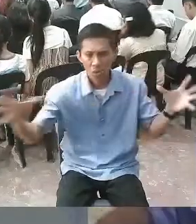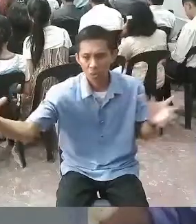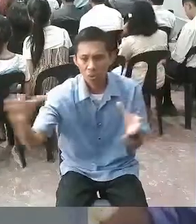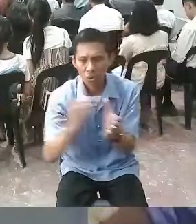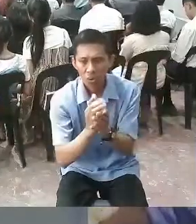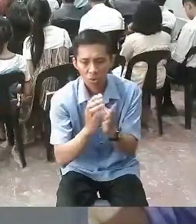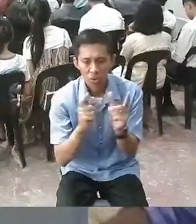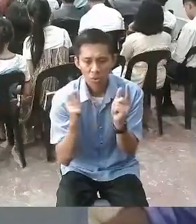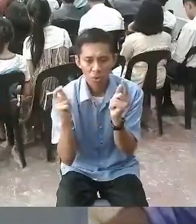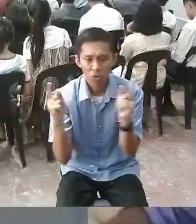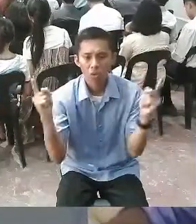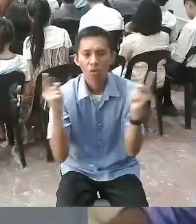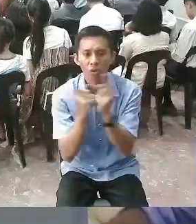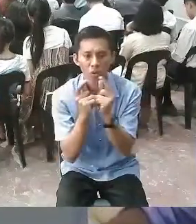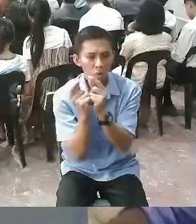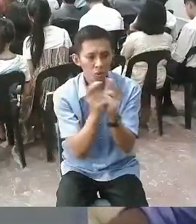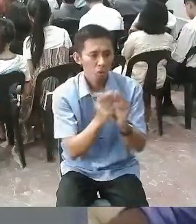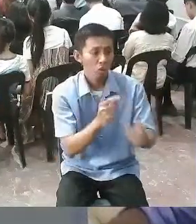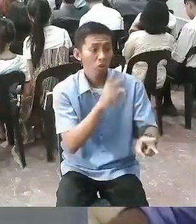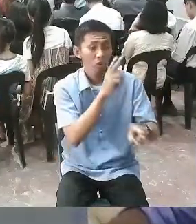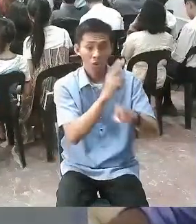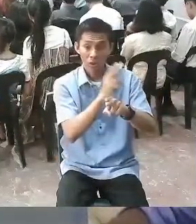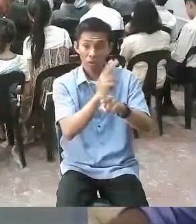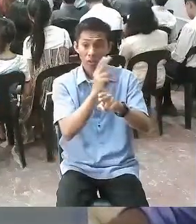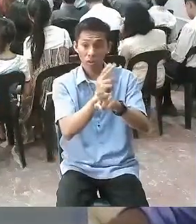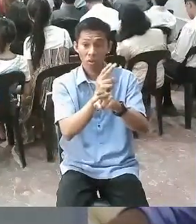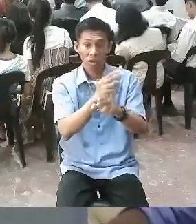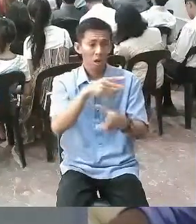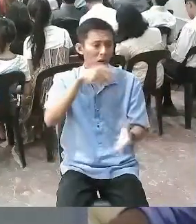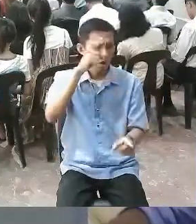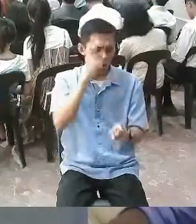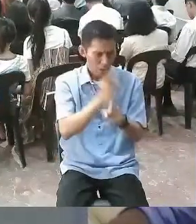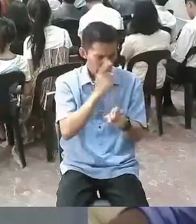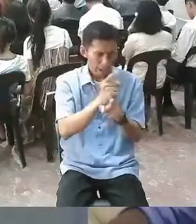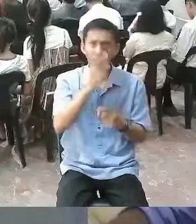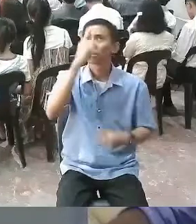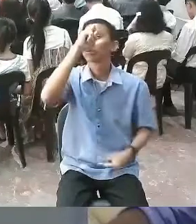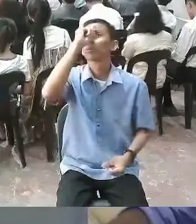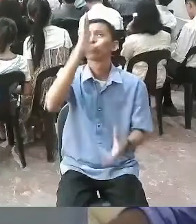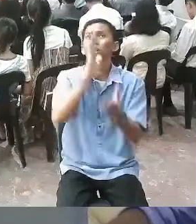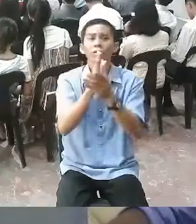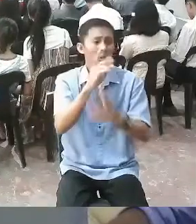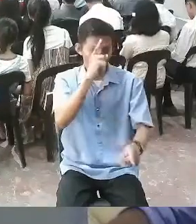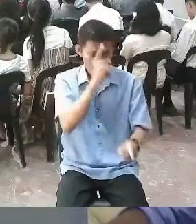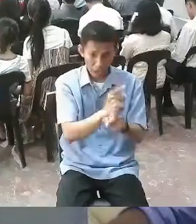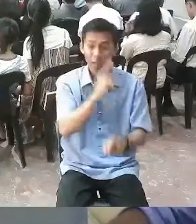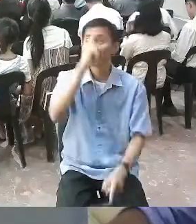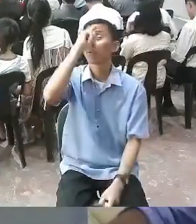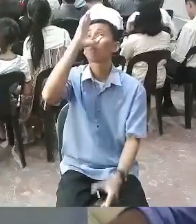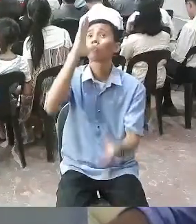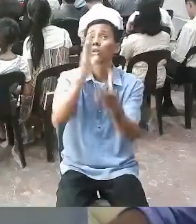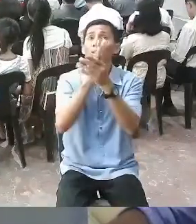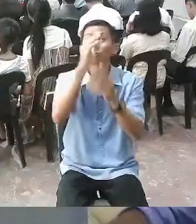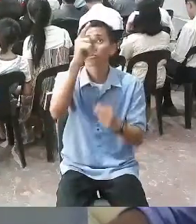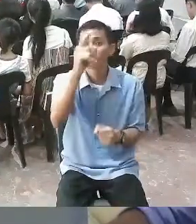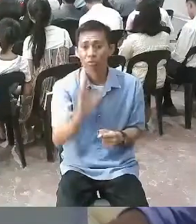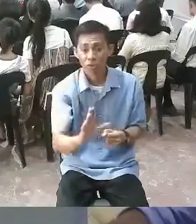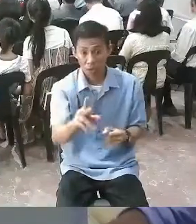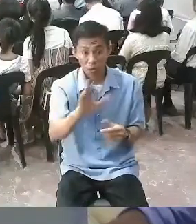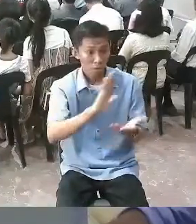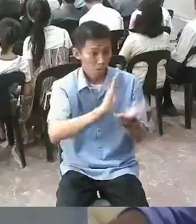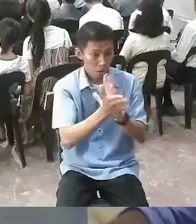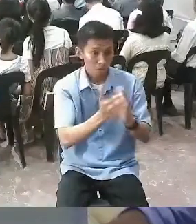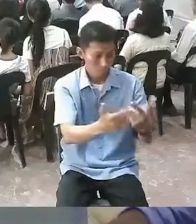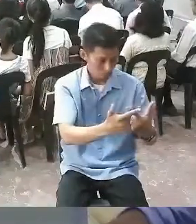Righteous simply means right standing with God, okay? But when you become a